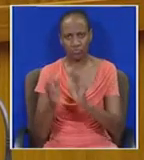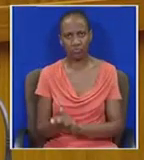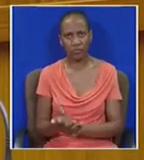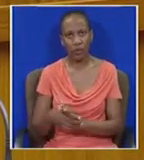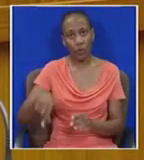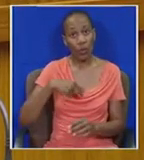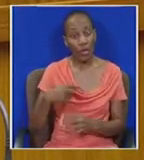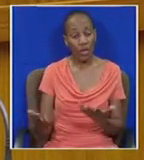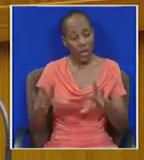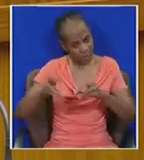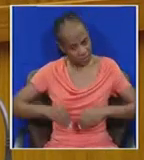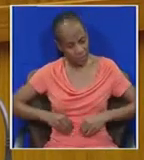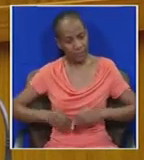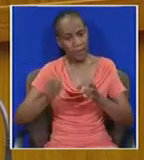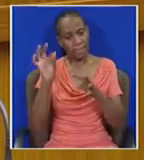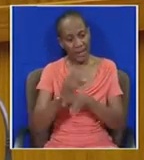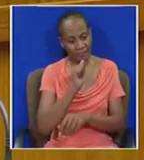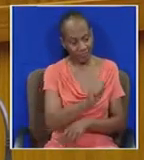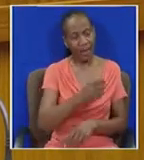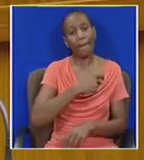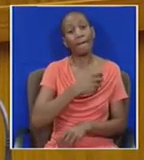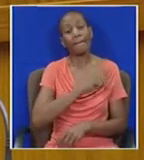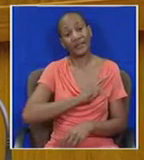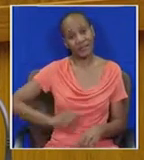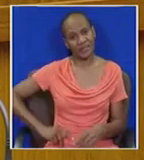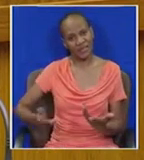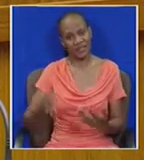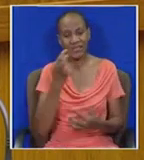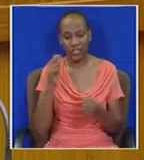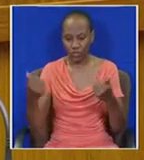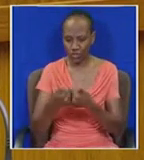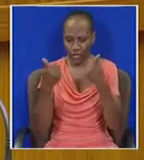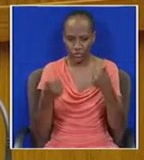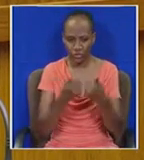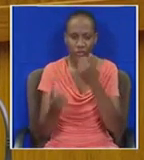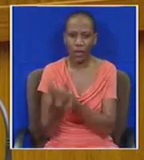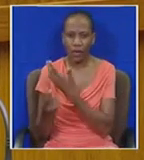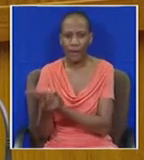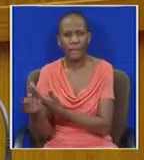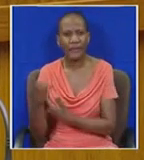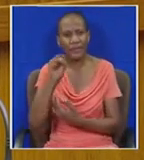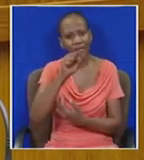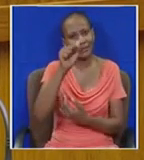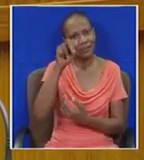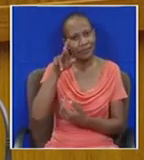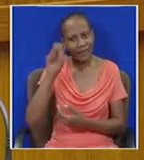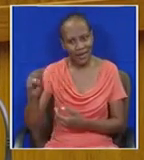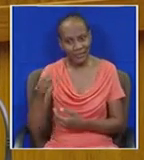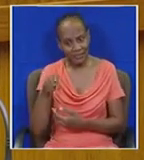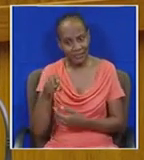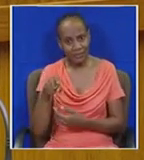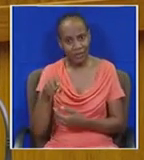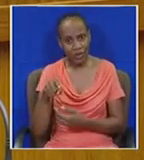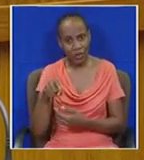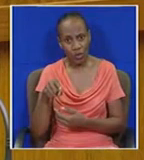intervention set out by the President to address some of the challenges experienced in our revenue collection entity. Our